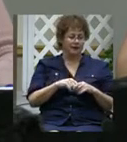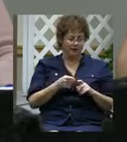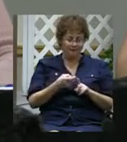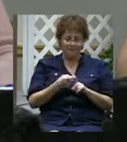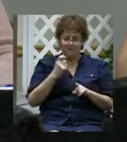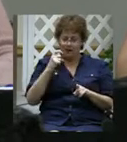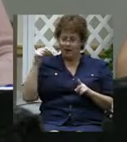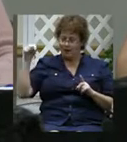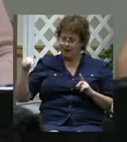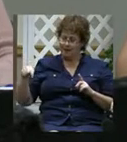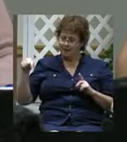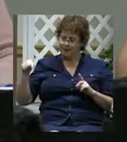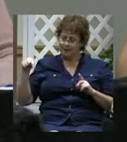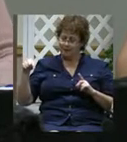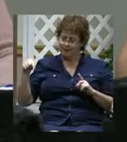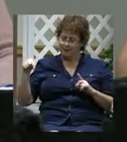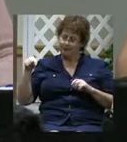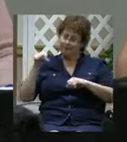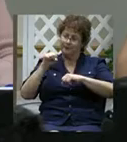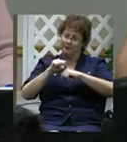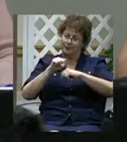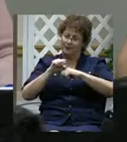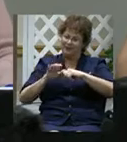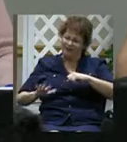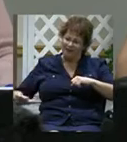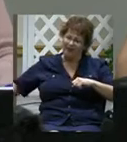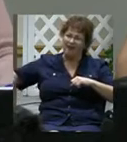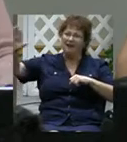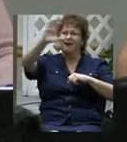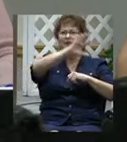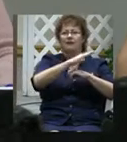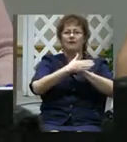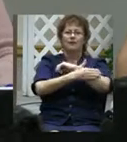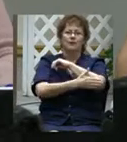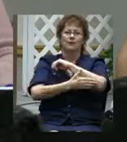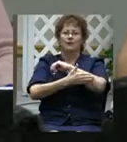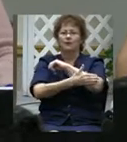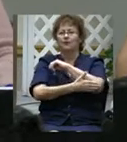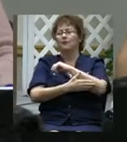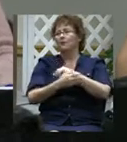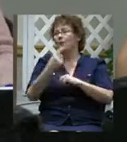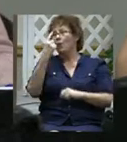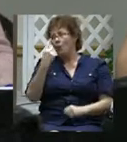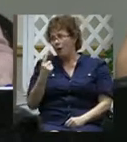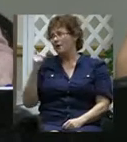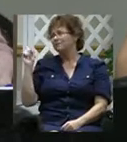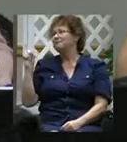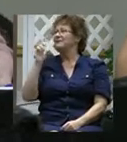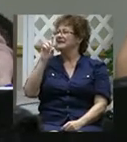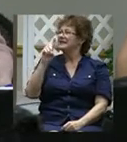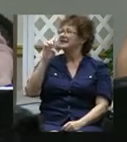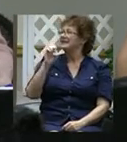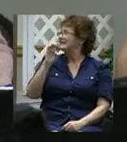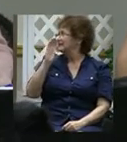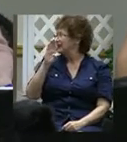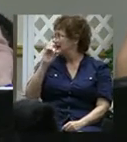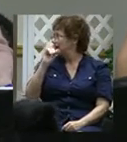from our colleagues around the country, and one of them was Debbie.